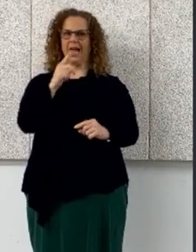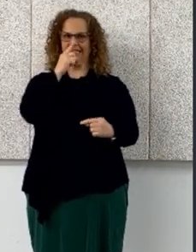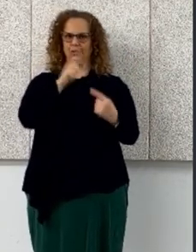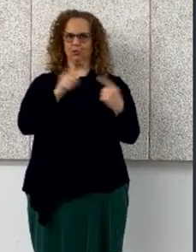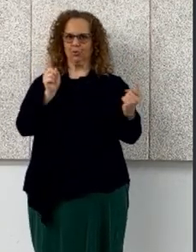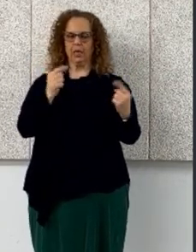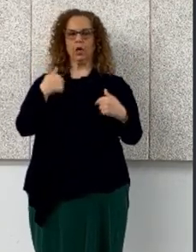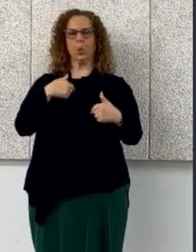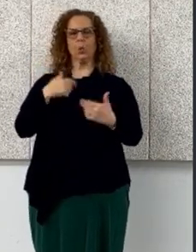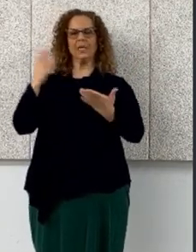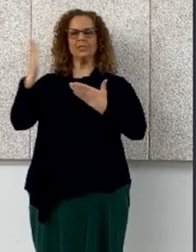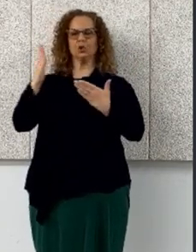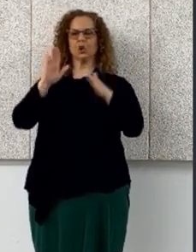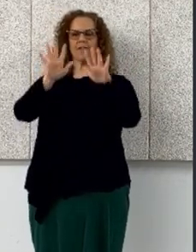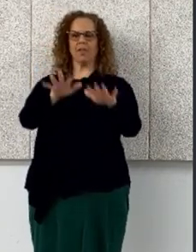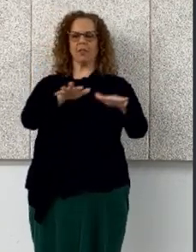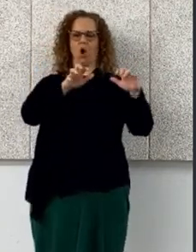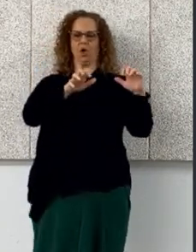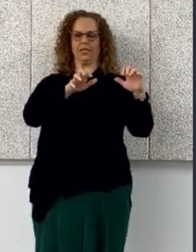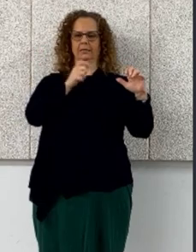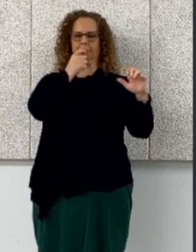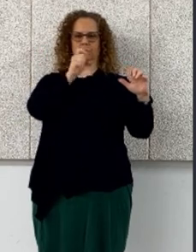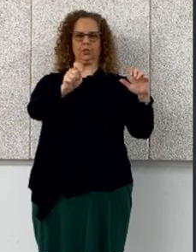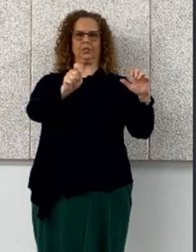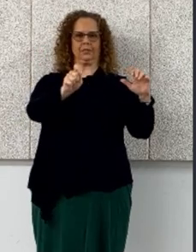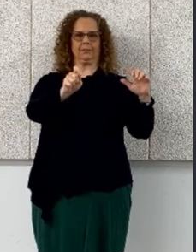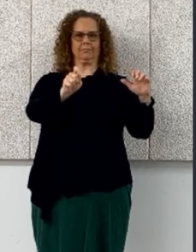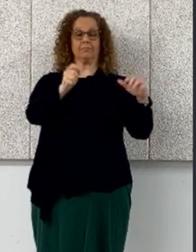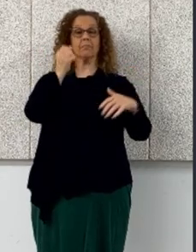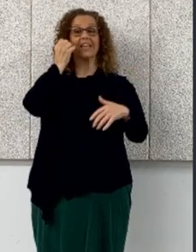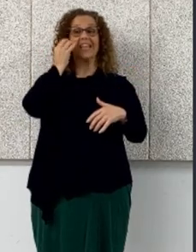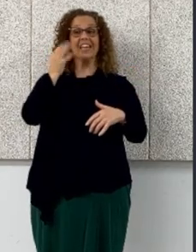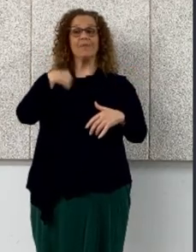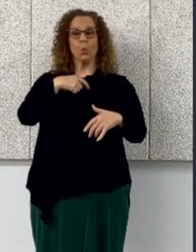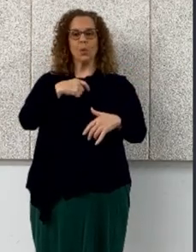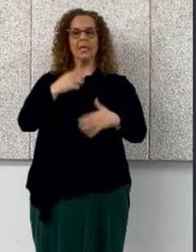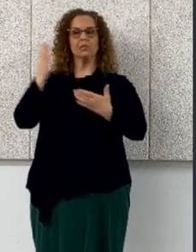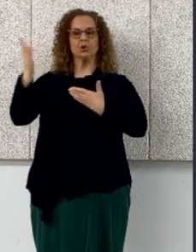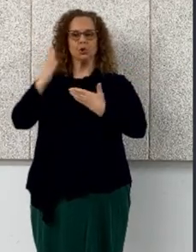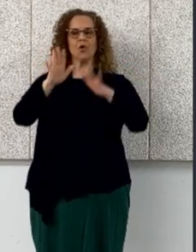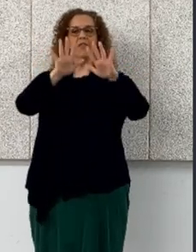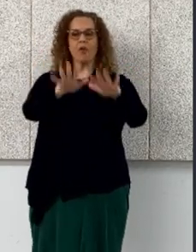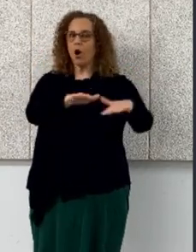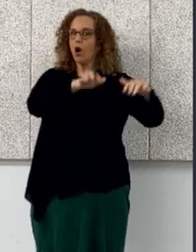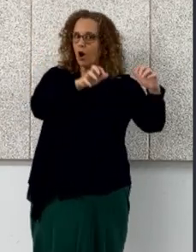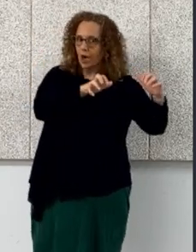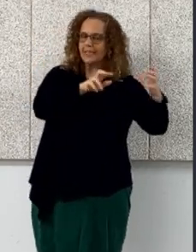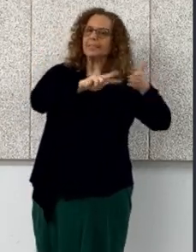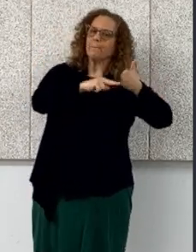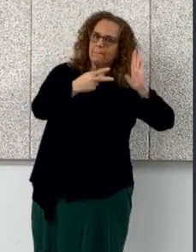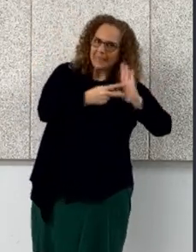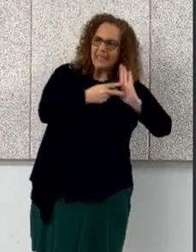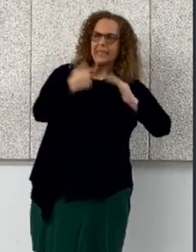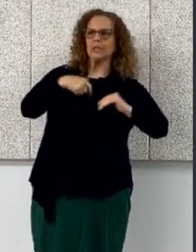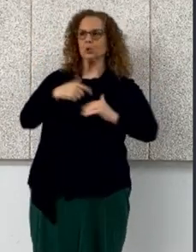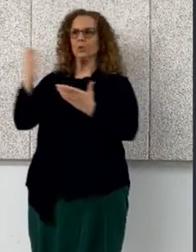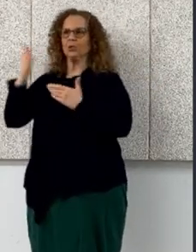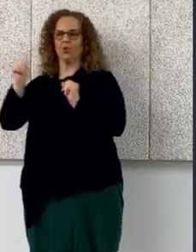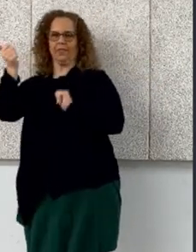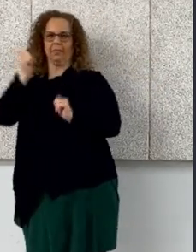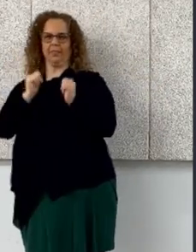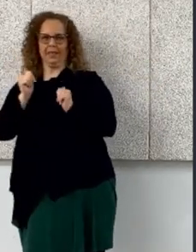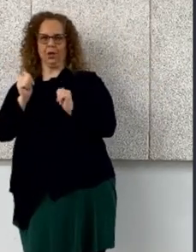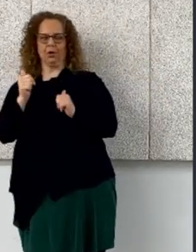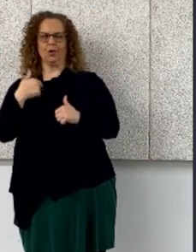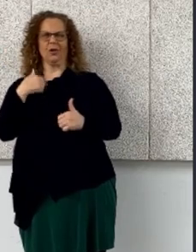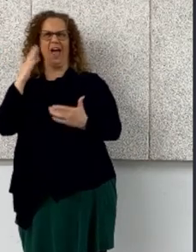the audience. Mm-hmm. And if we serve the audience, we will serve the theater. Yeah. But in a way, and I hope this doesn't sound super